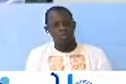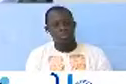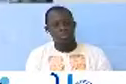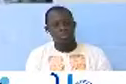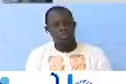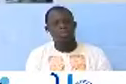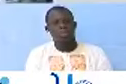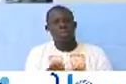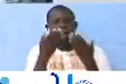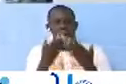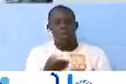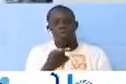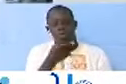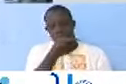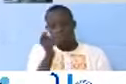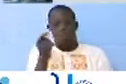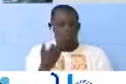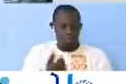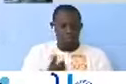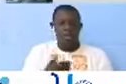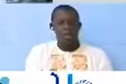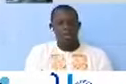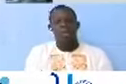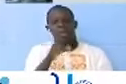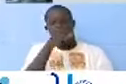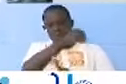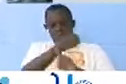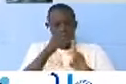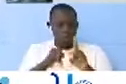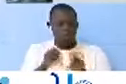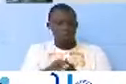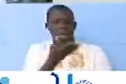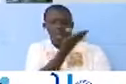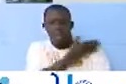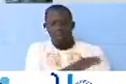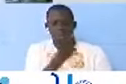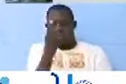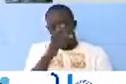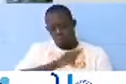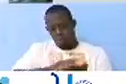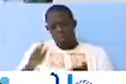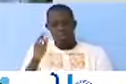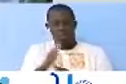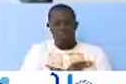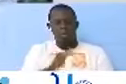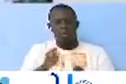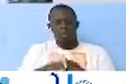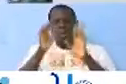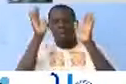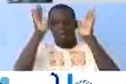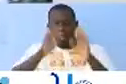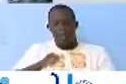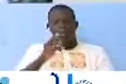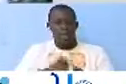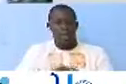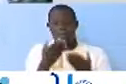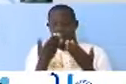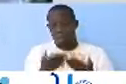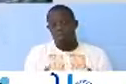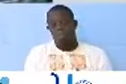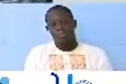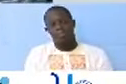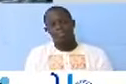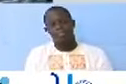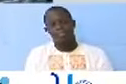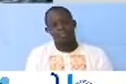1 week. Here you are, you've put me in a situation just a week before the prayer time. Scientist? Right now.